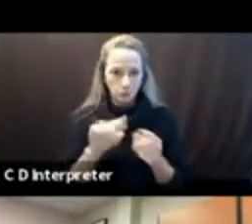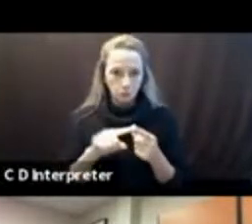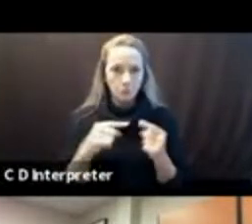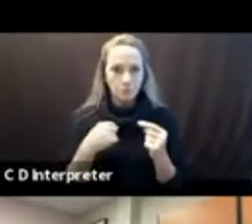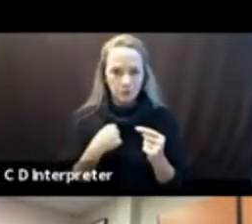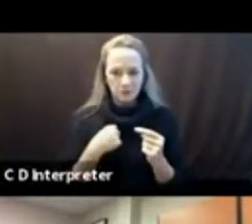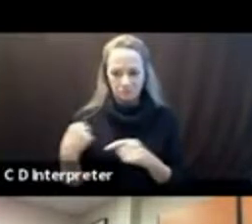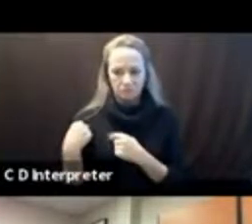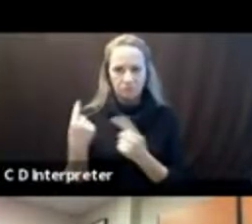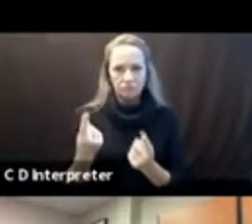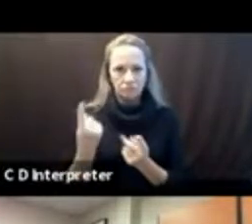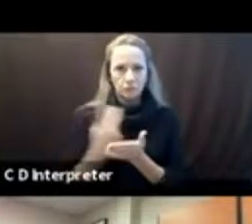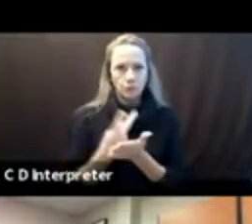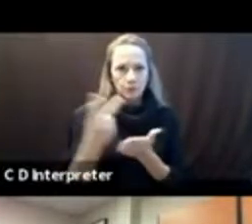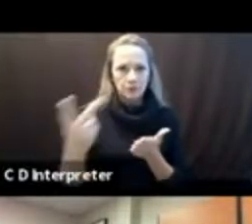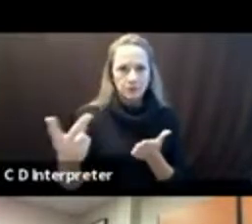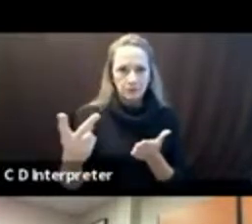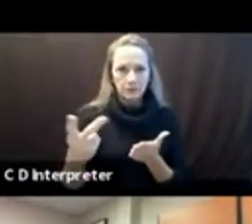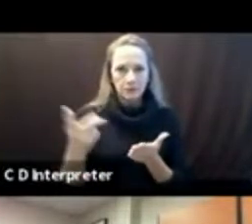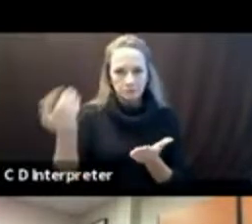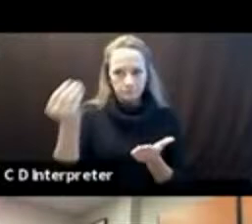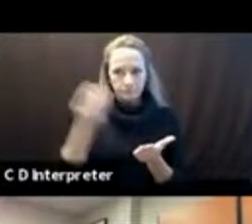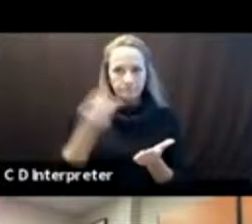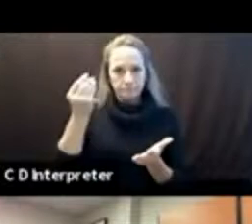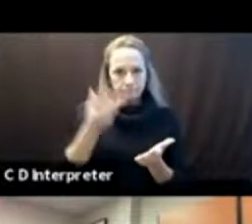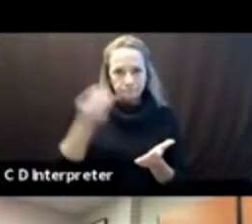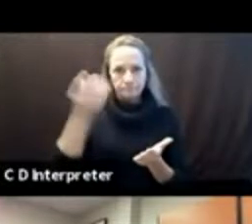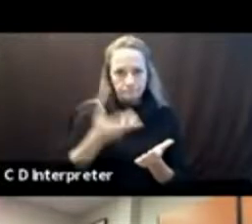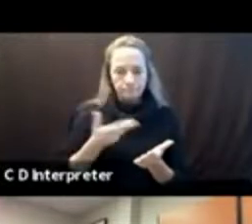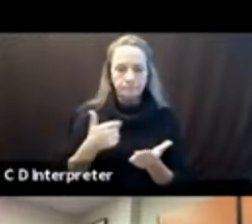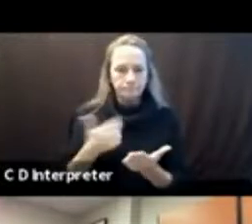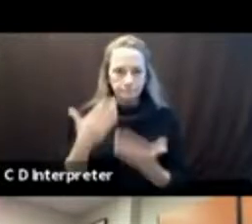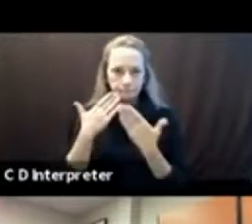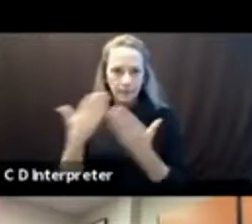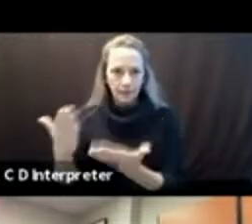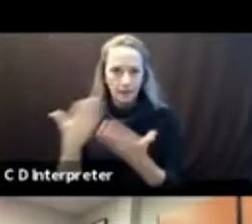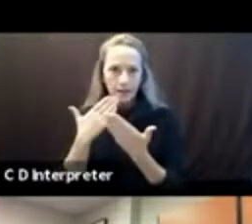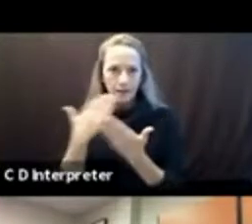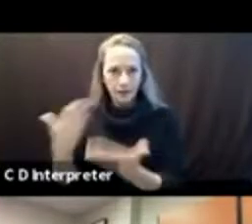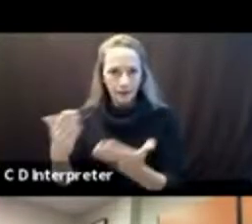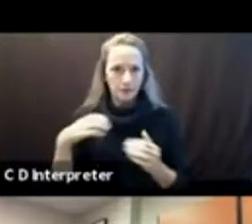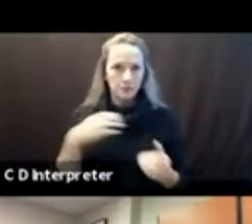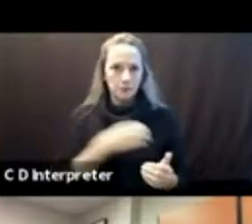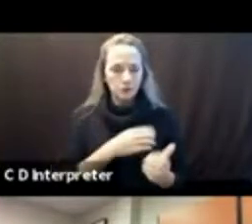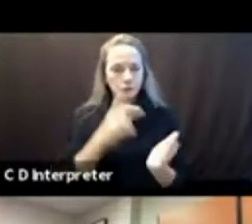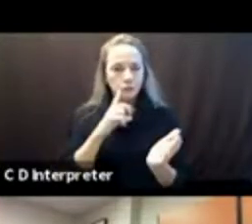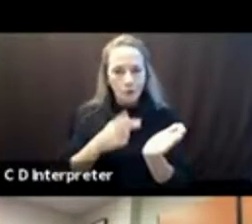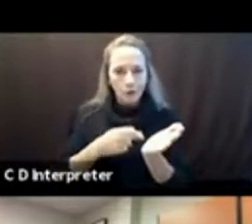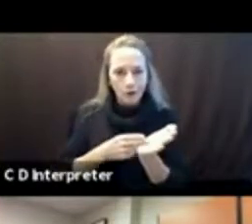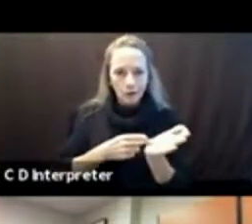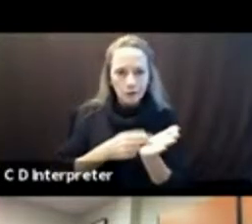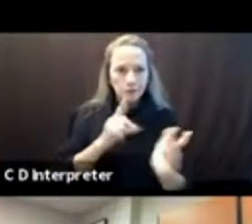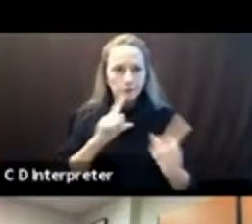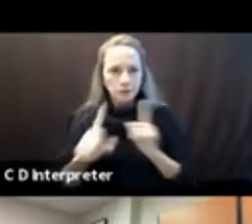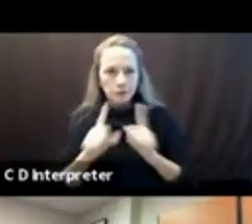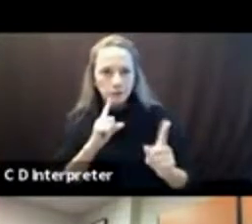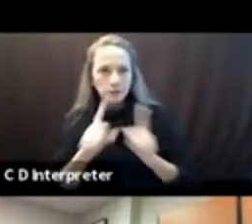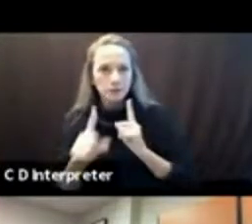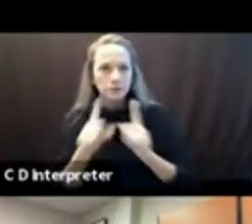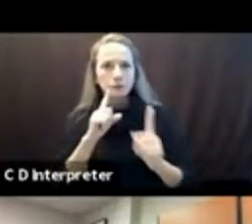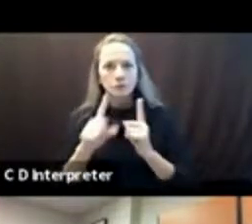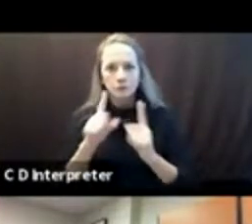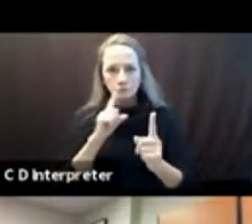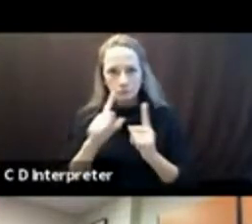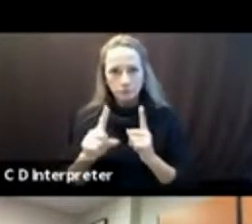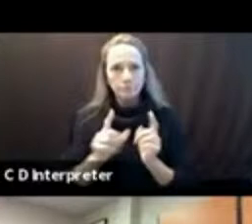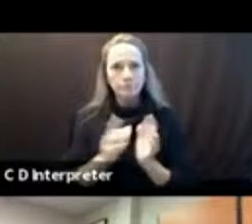during the last couple of weeks have spoken to me, and I want to thank them for that, for having honest conversations and looking for